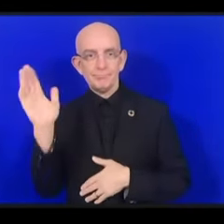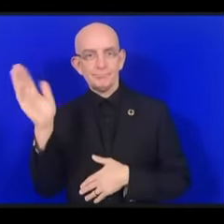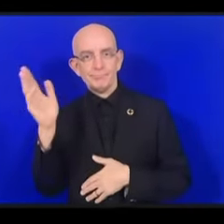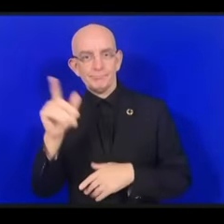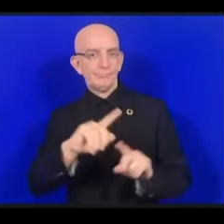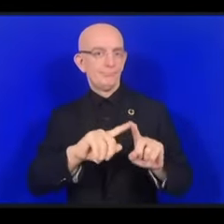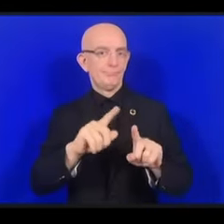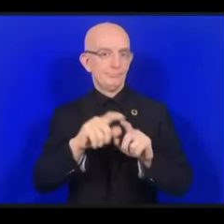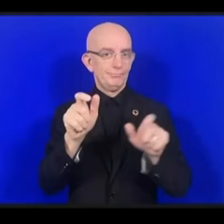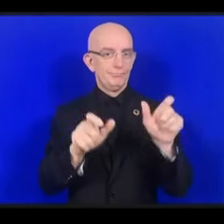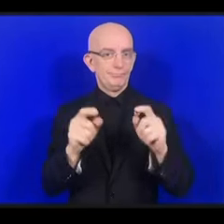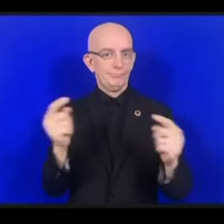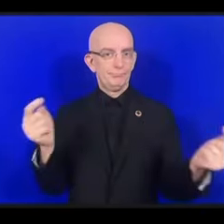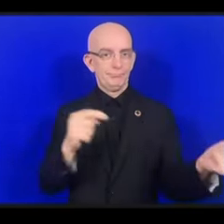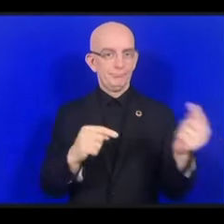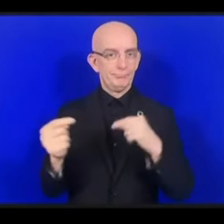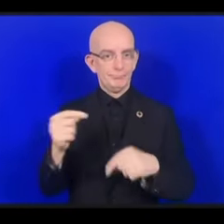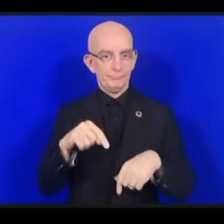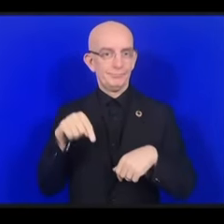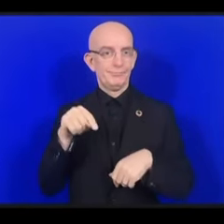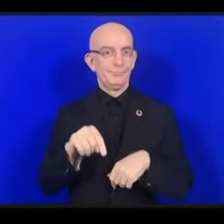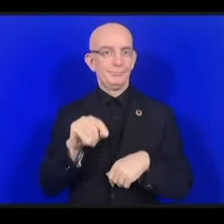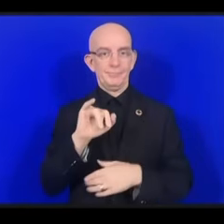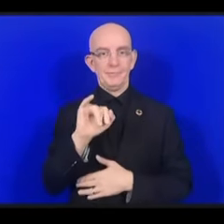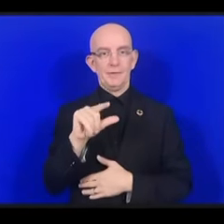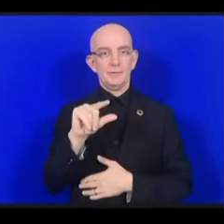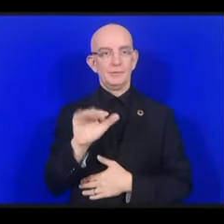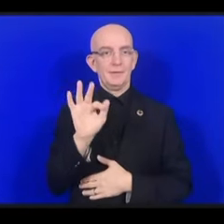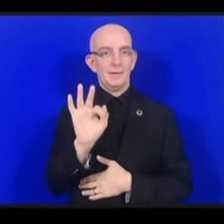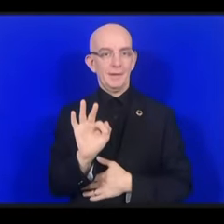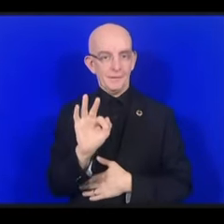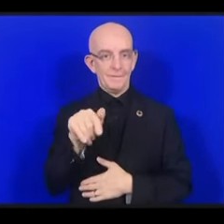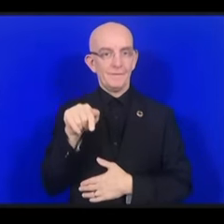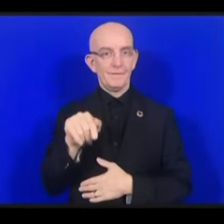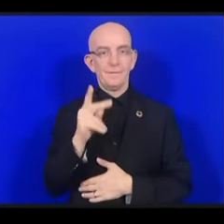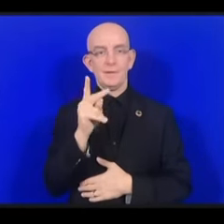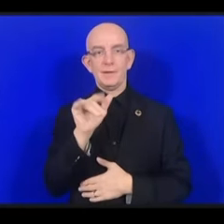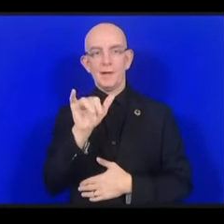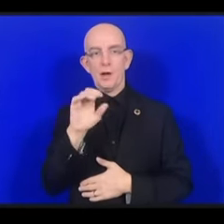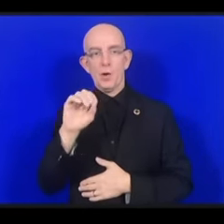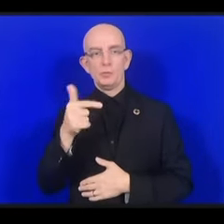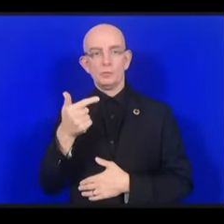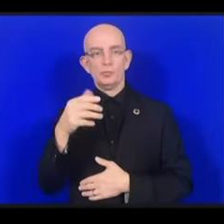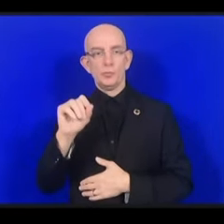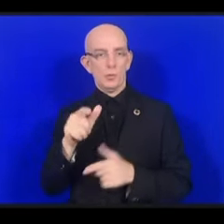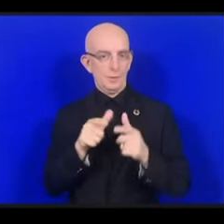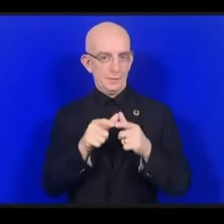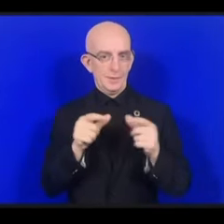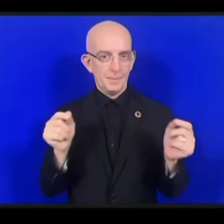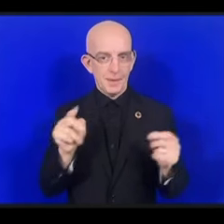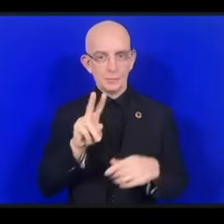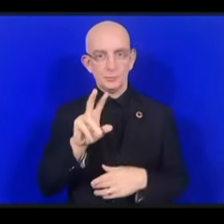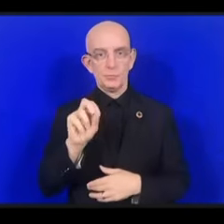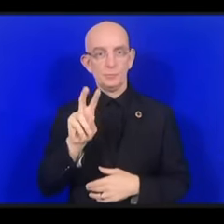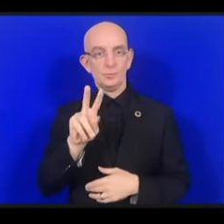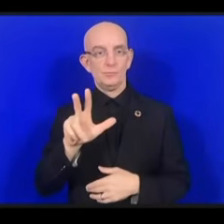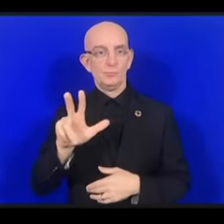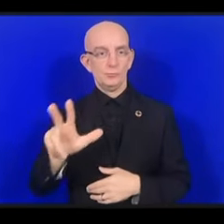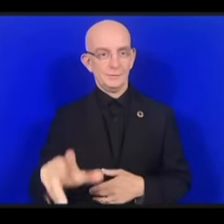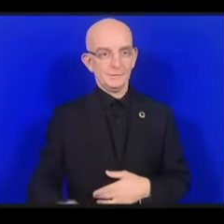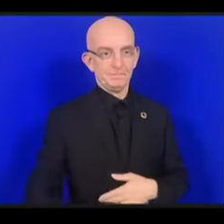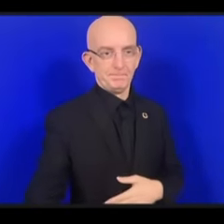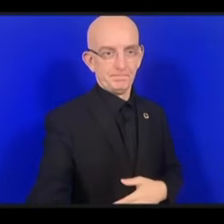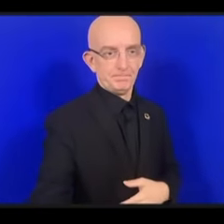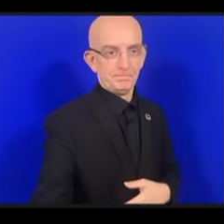2023, we will have a calligraphy performance and a lecture by Mori Seihan, the head priest